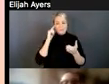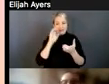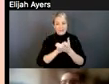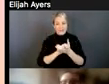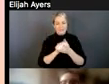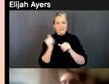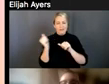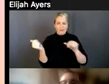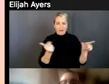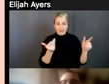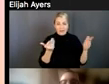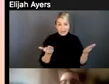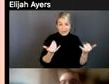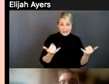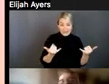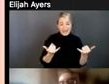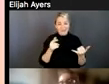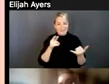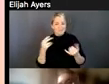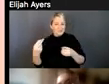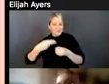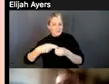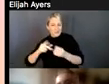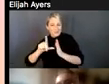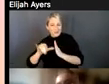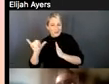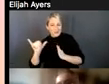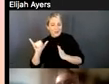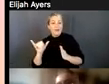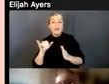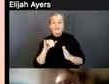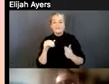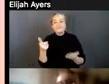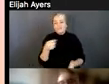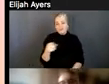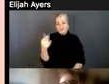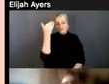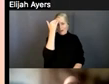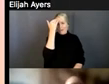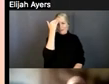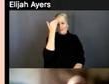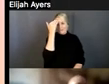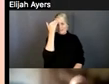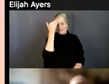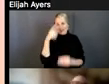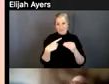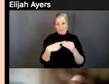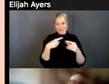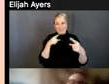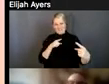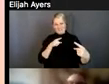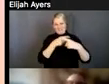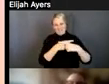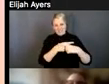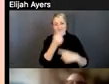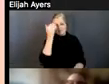today and those joining later do know some things about conflict. And so that's how we're